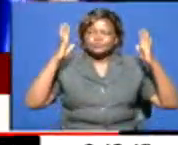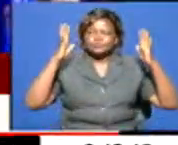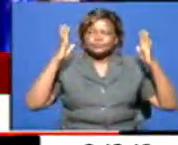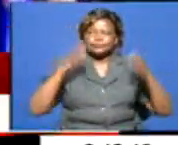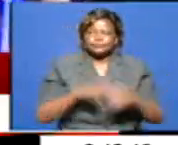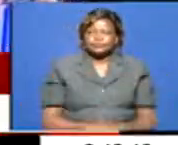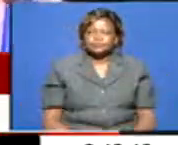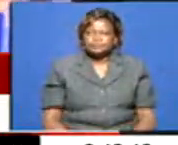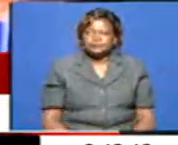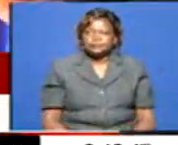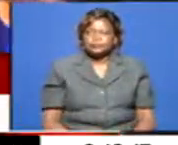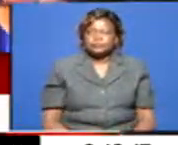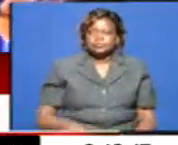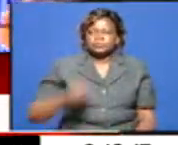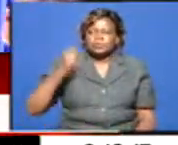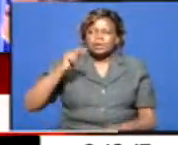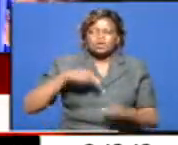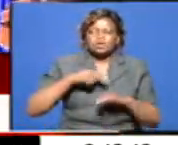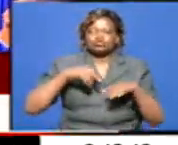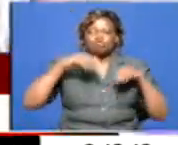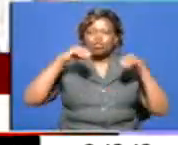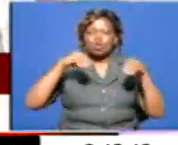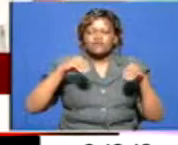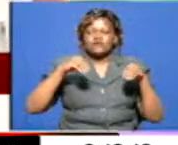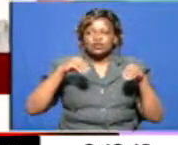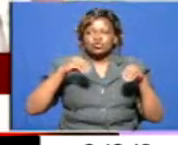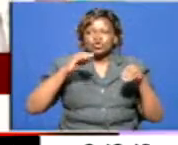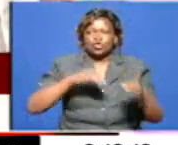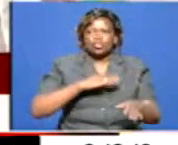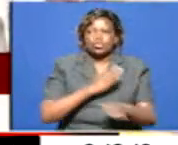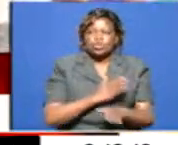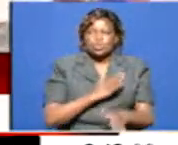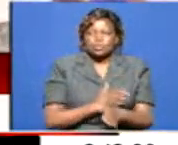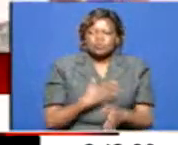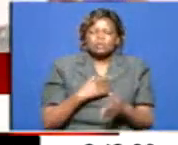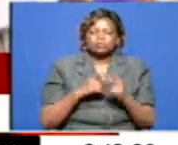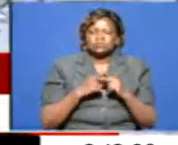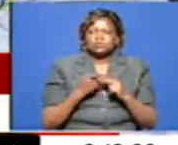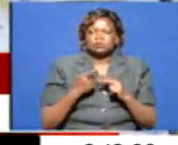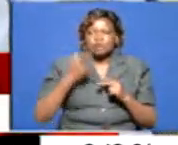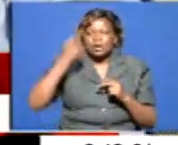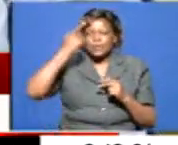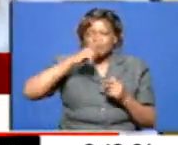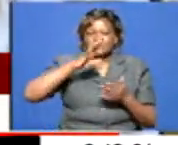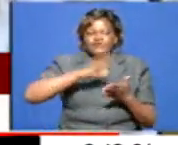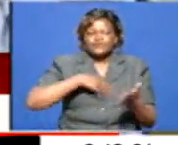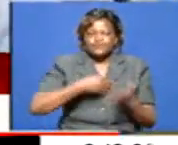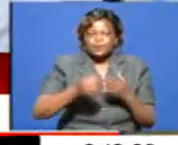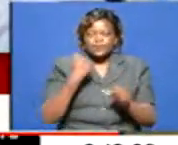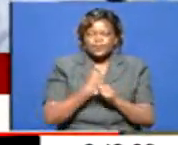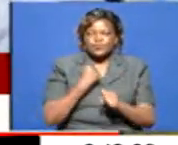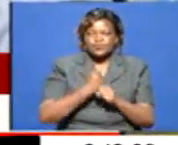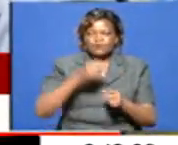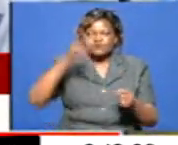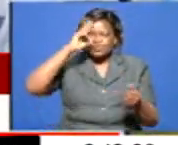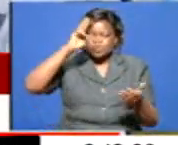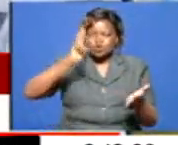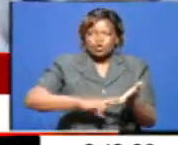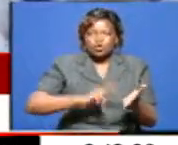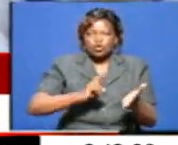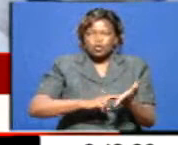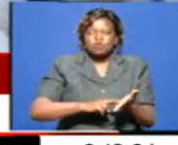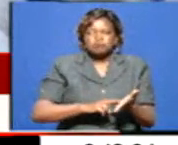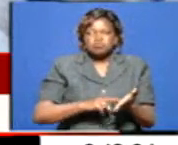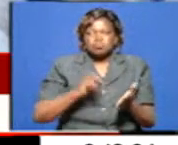And the Kenya National Qualification Authority has rolled out a policy framework for recognition of informal